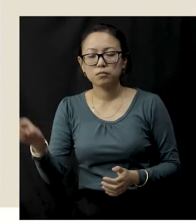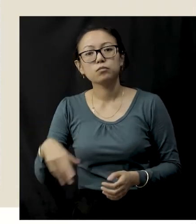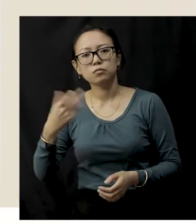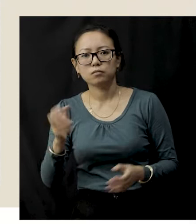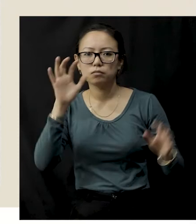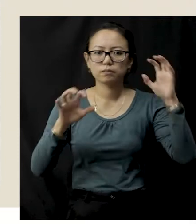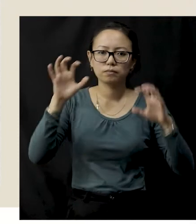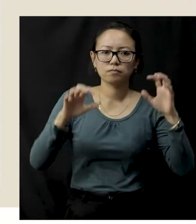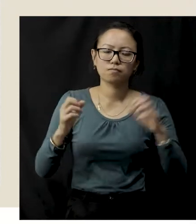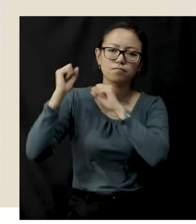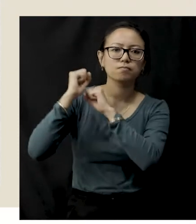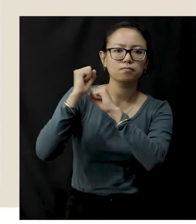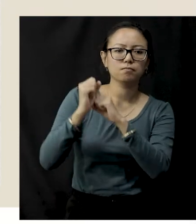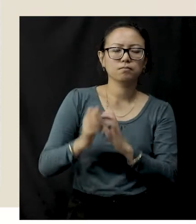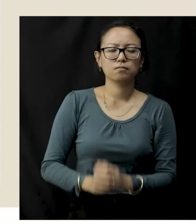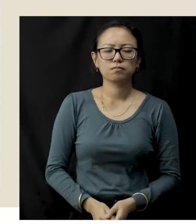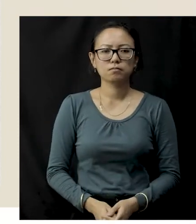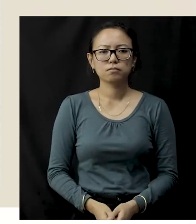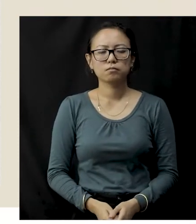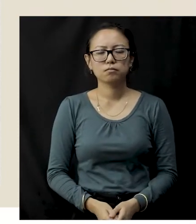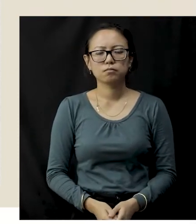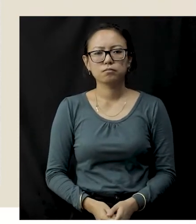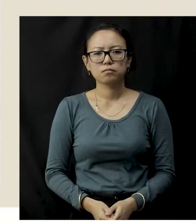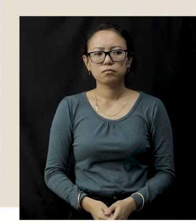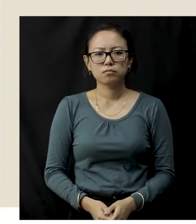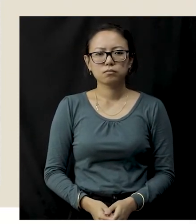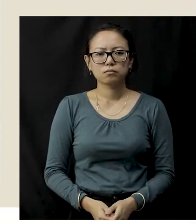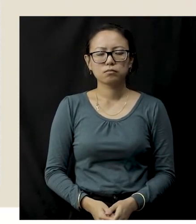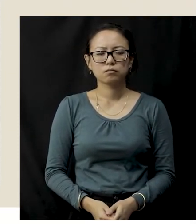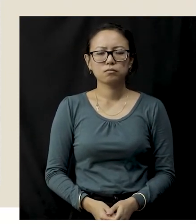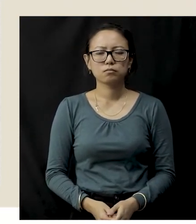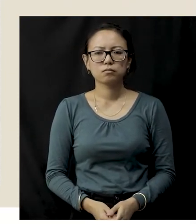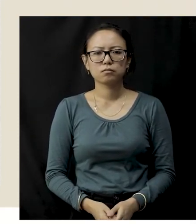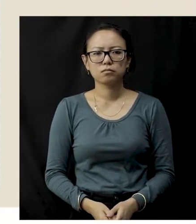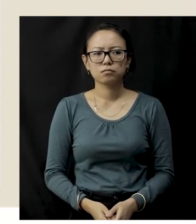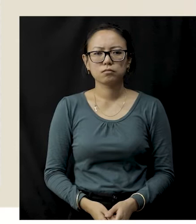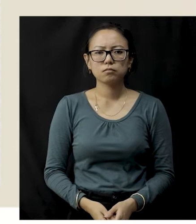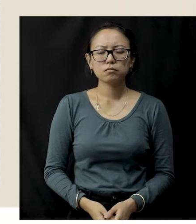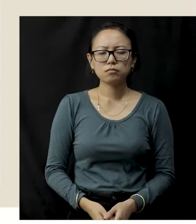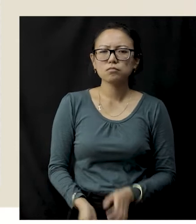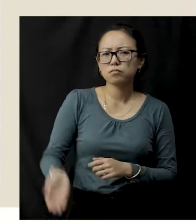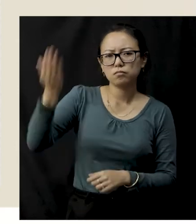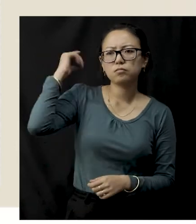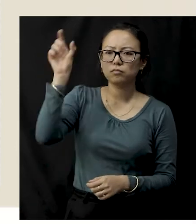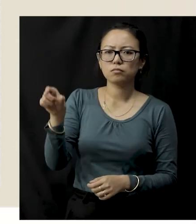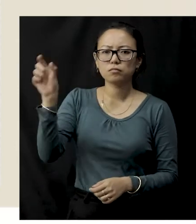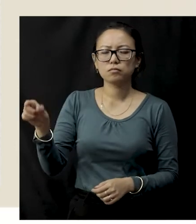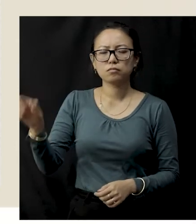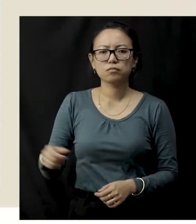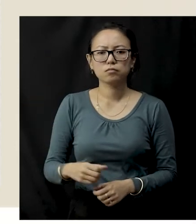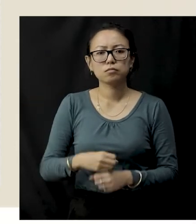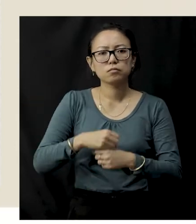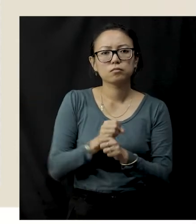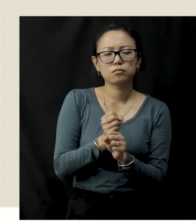of transportation, okay? Then they also made wheels made of stones. However, they found